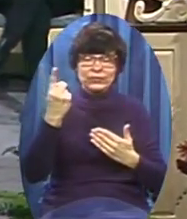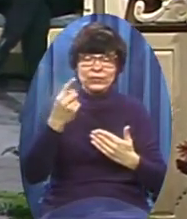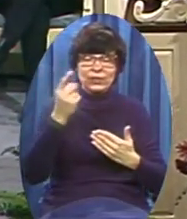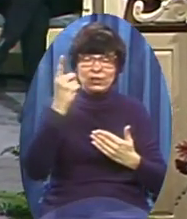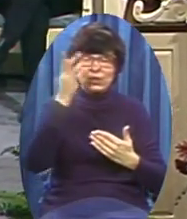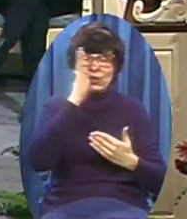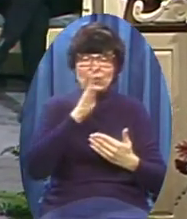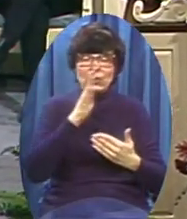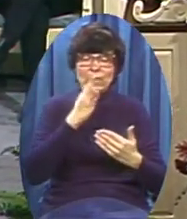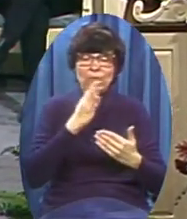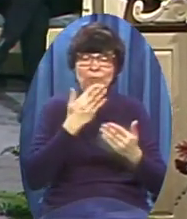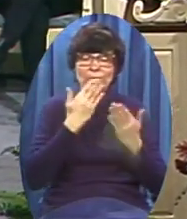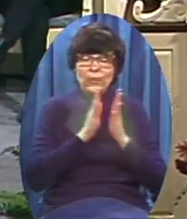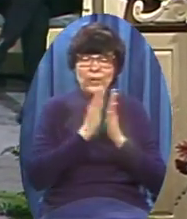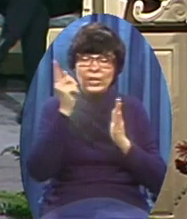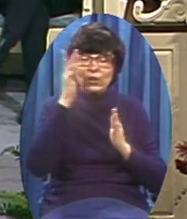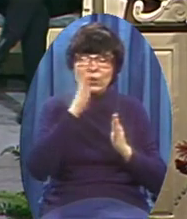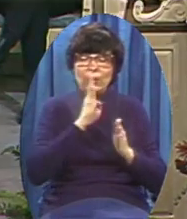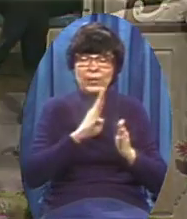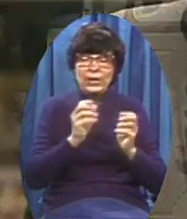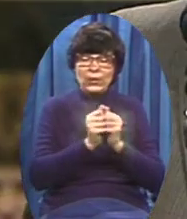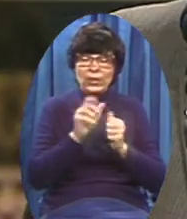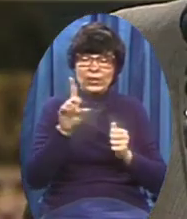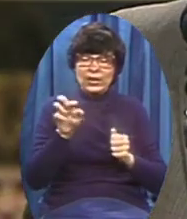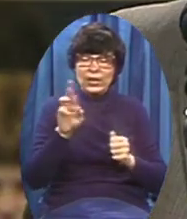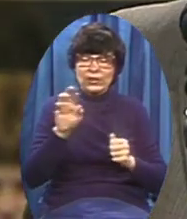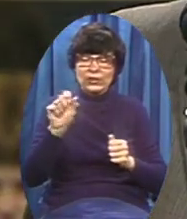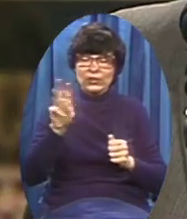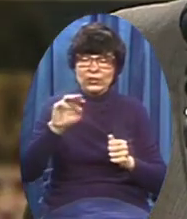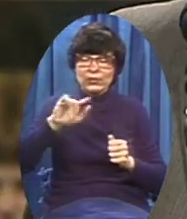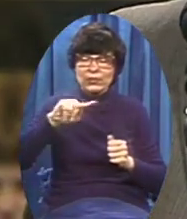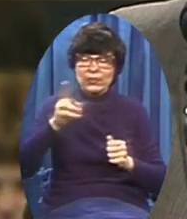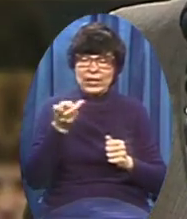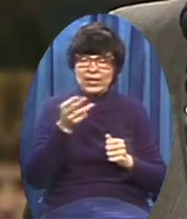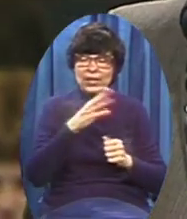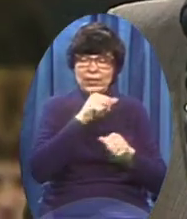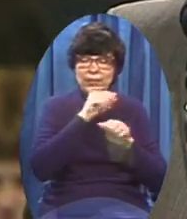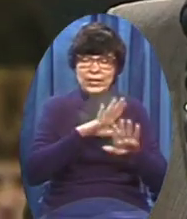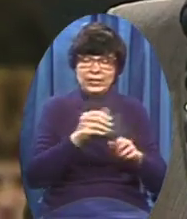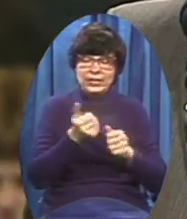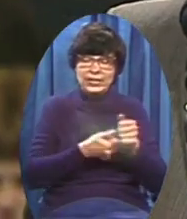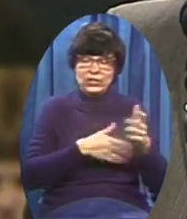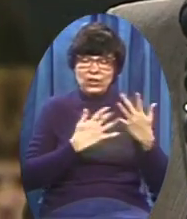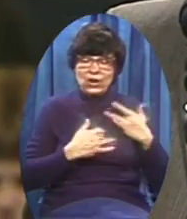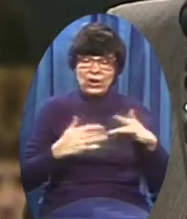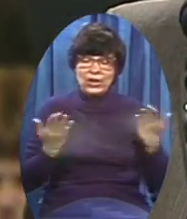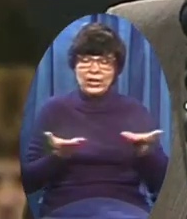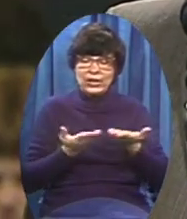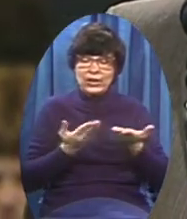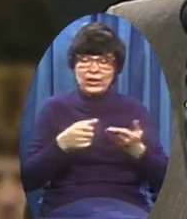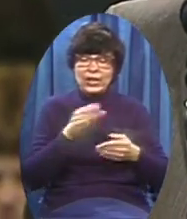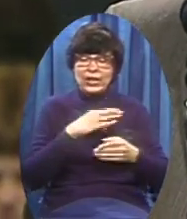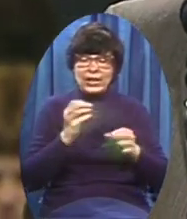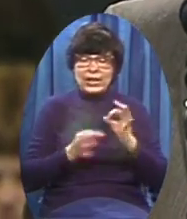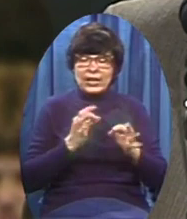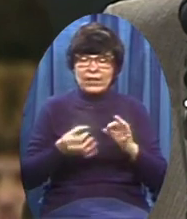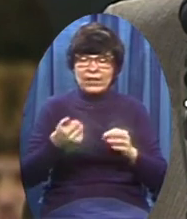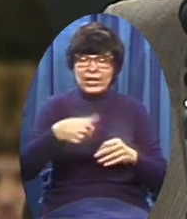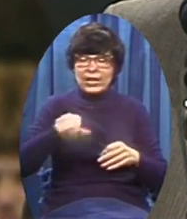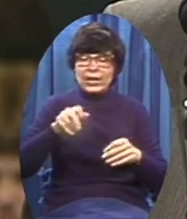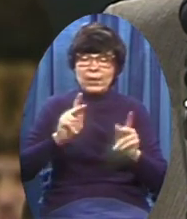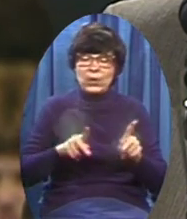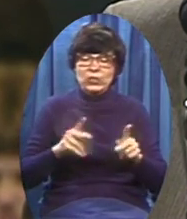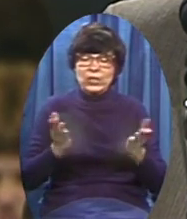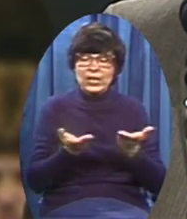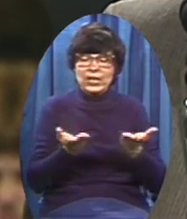Dr. Smith as he presents your word. We pray that each heart here be blessed. Should there be any here today that know not Christ as their personal Savior, we pray that your word